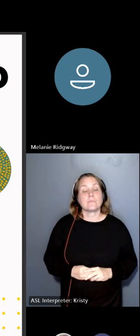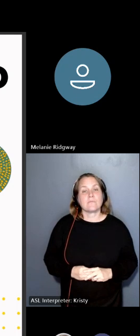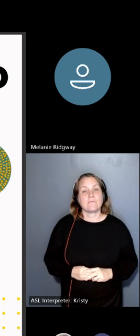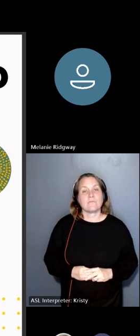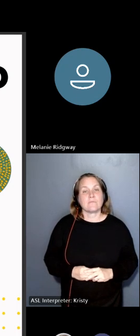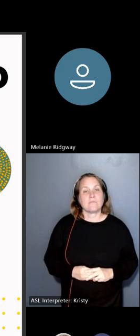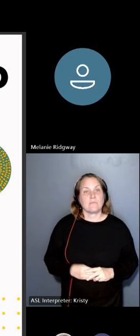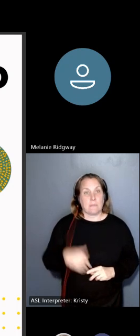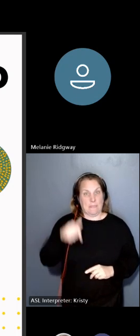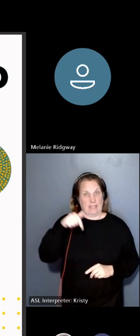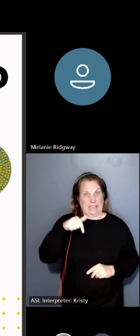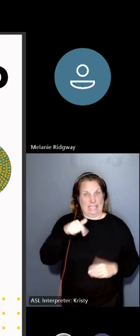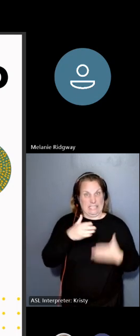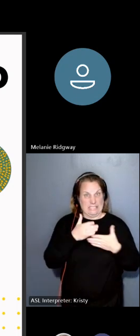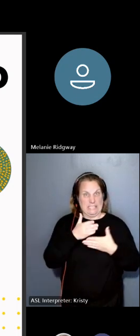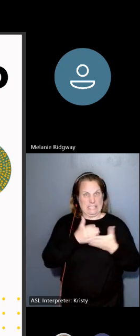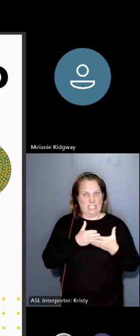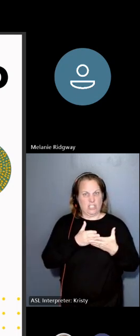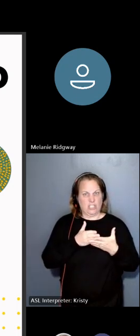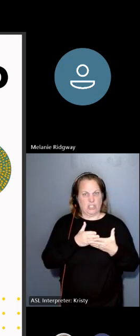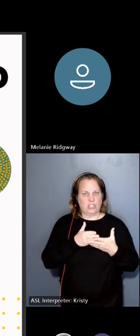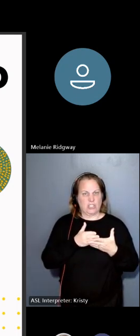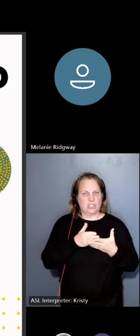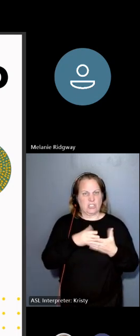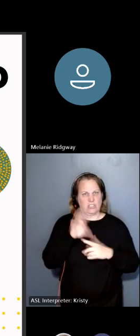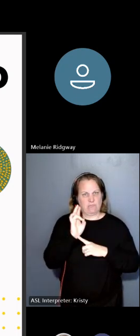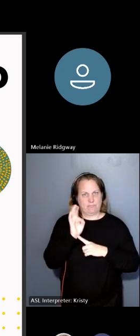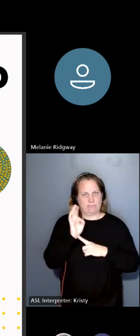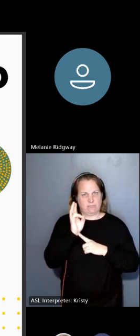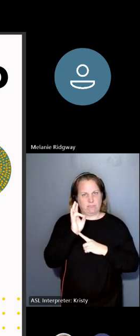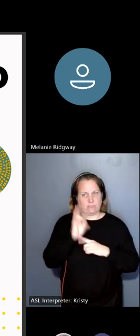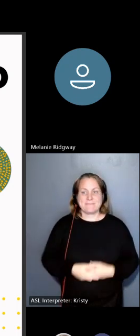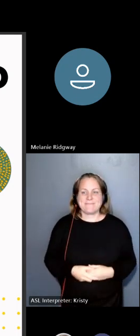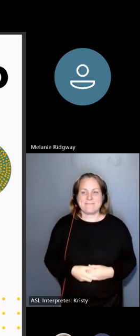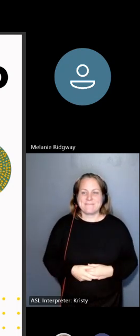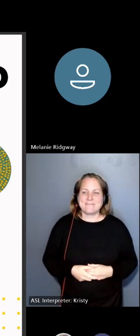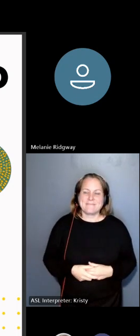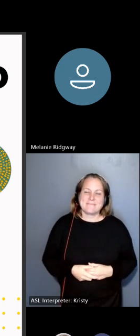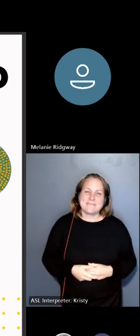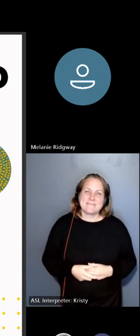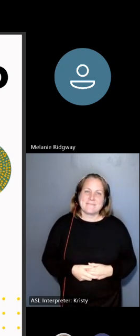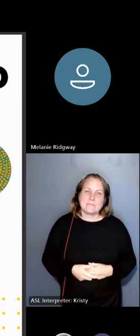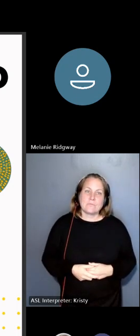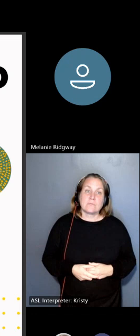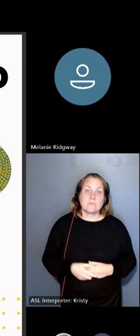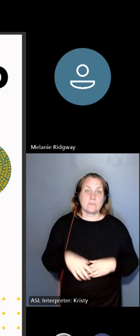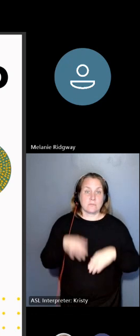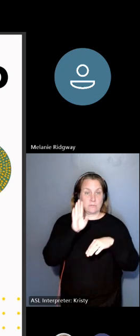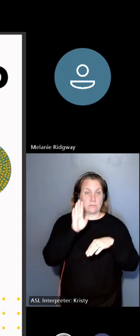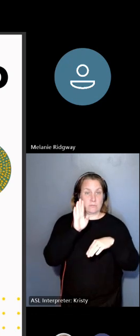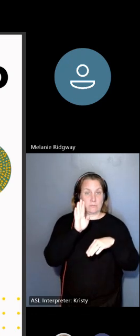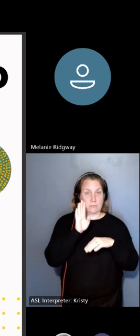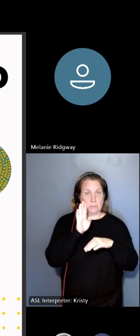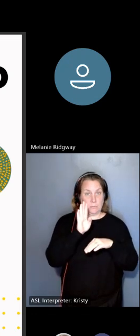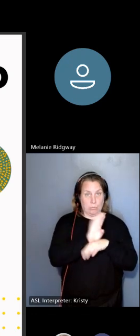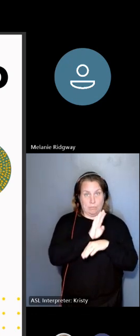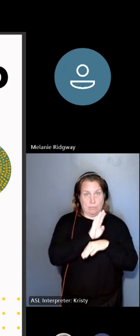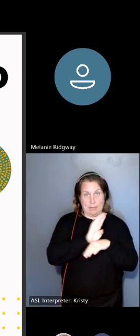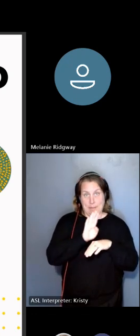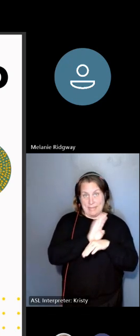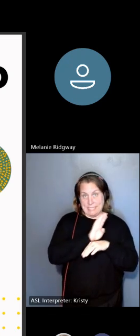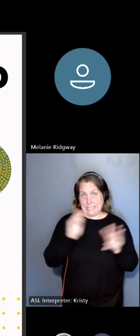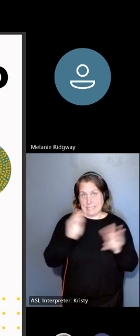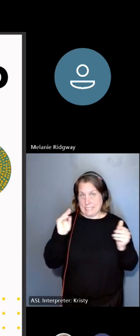This section is 7 minutes. The business and intro